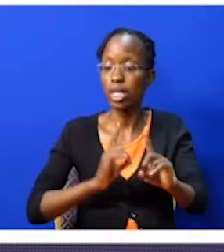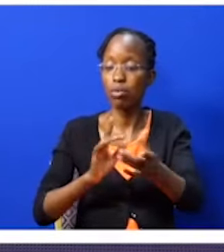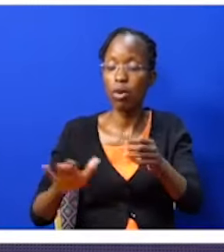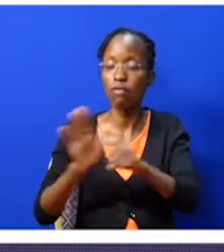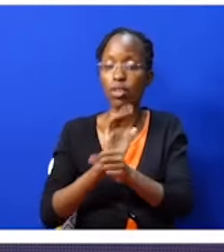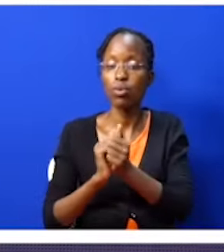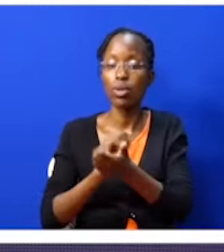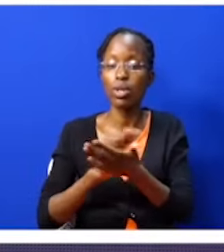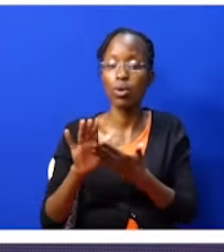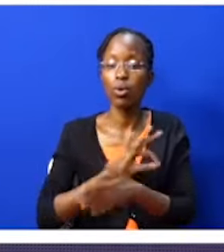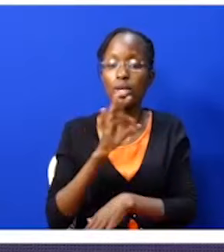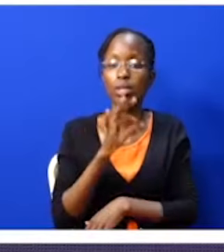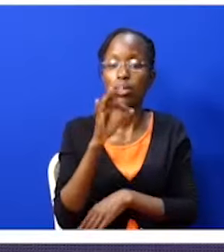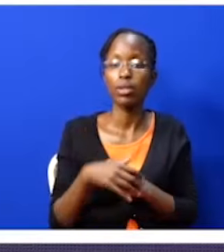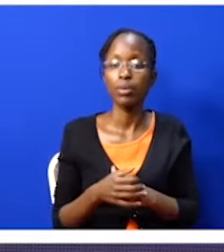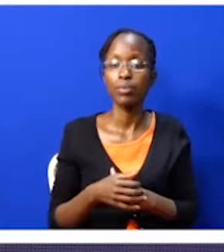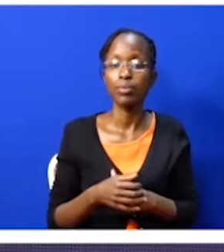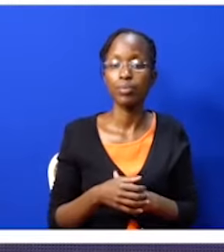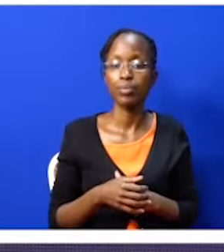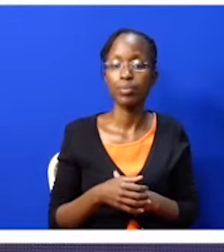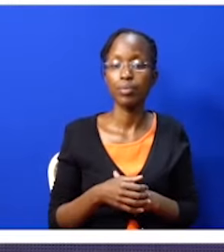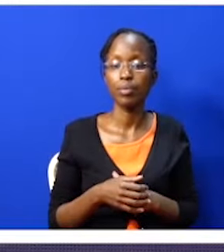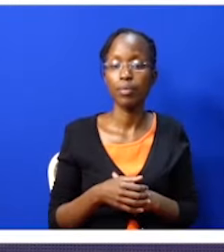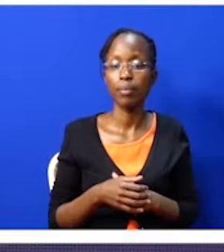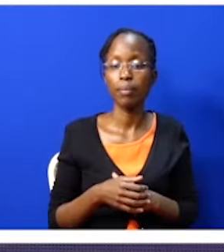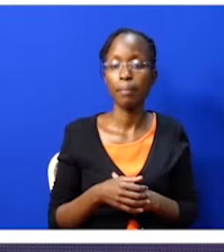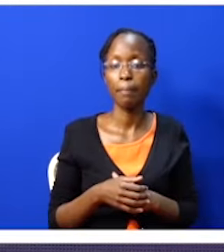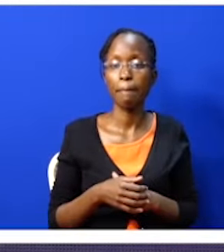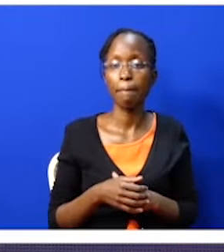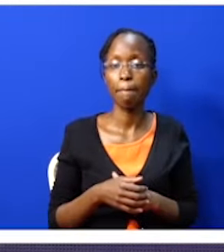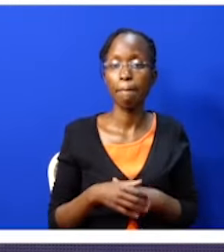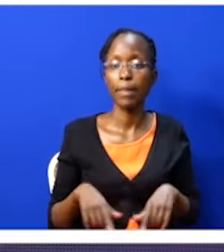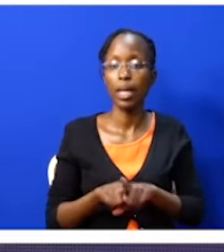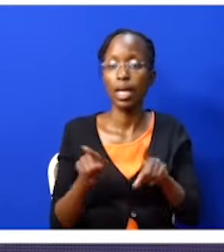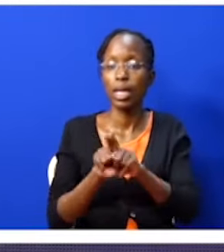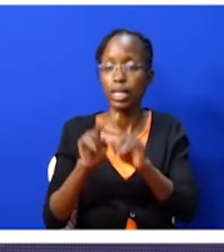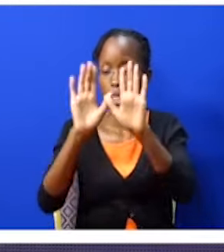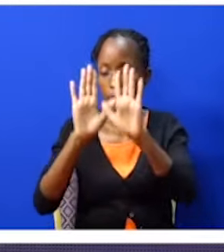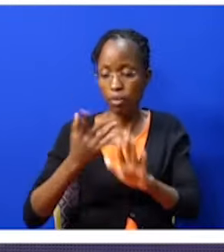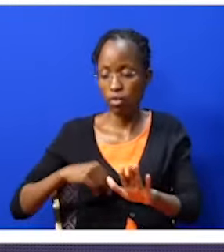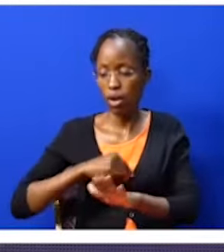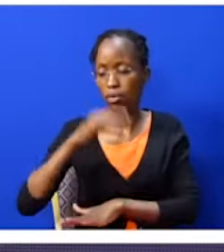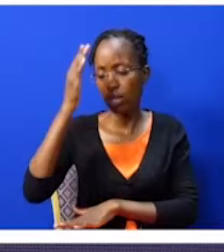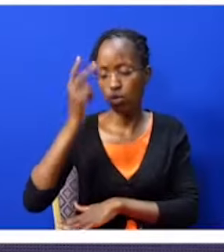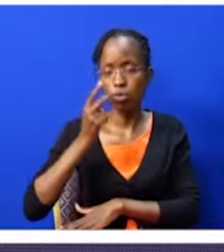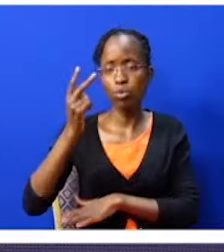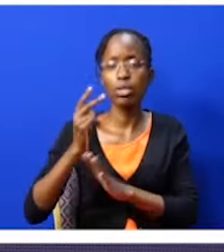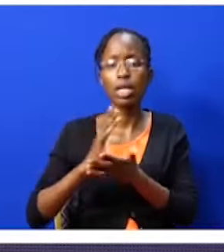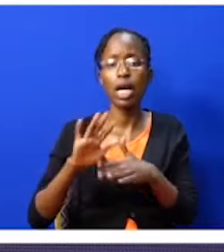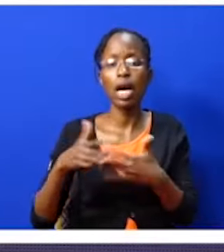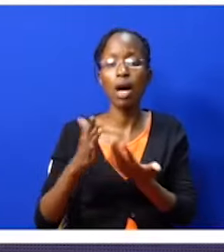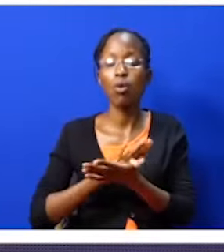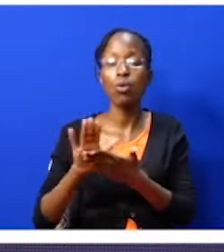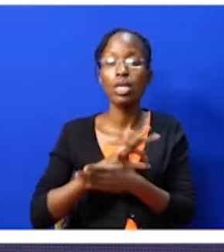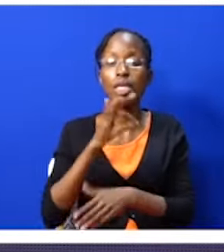Spirit. Now, that's all good to understand, but it's also important for us to see how the Holy Spirit works today